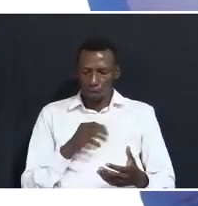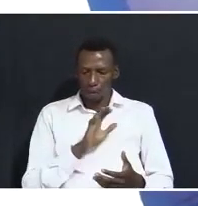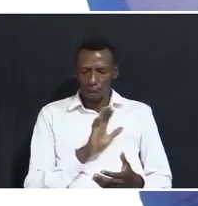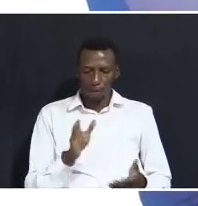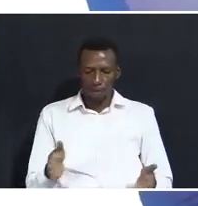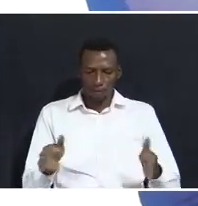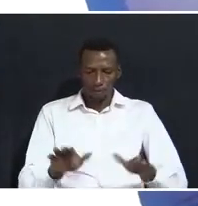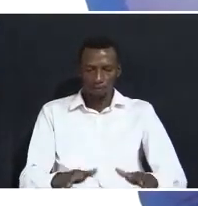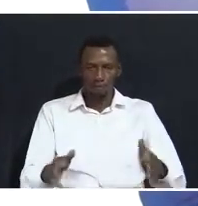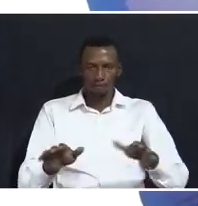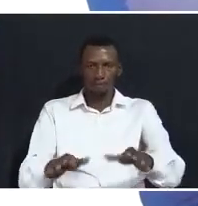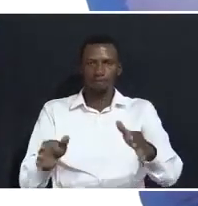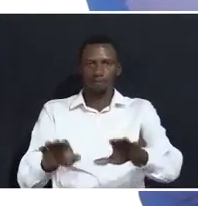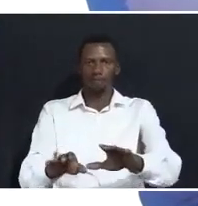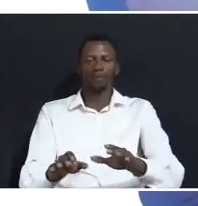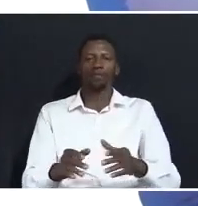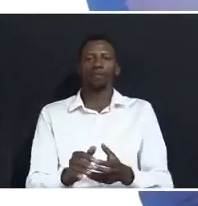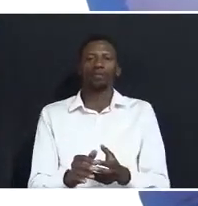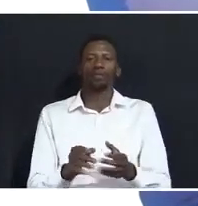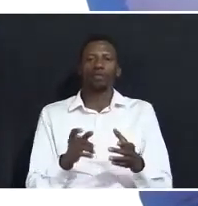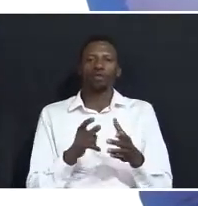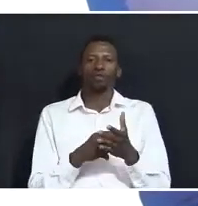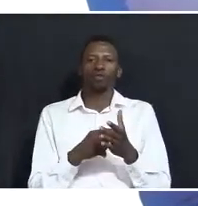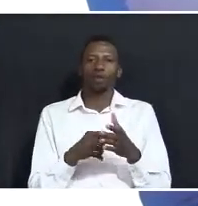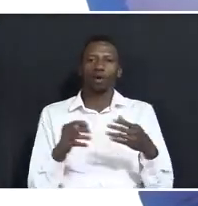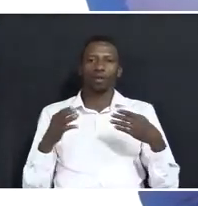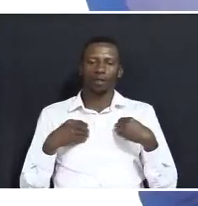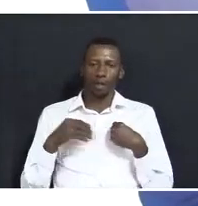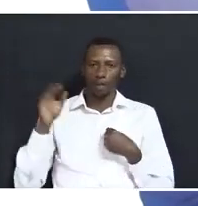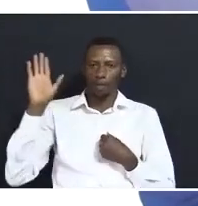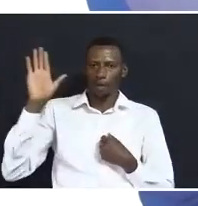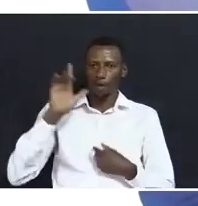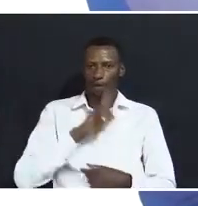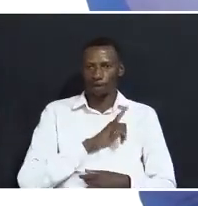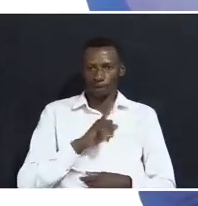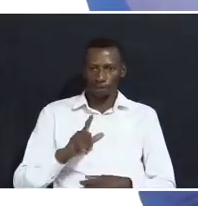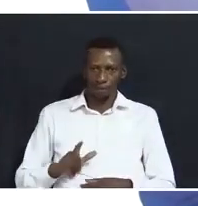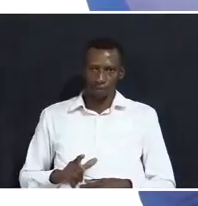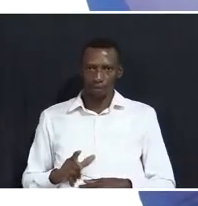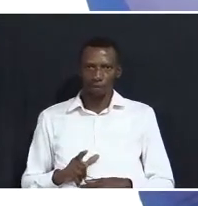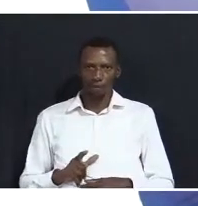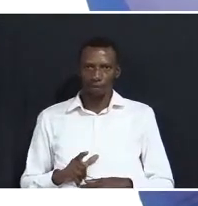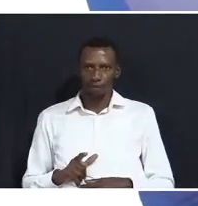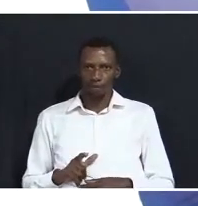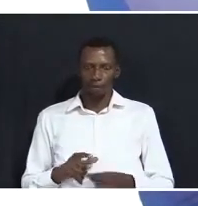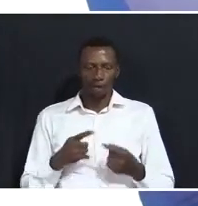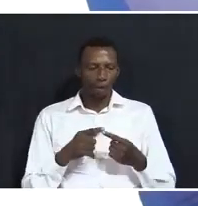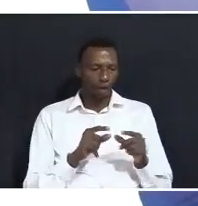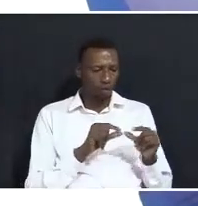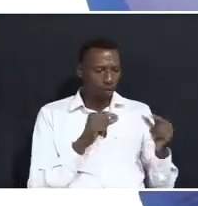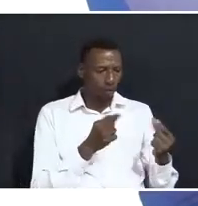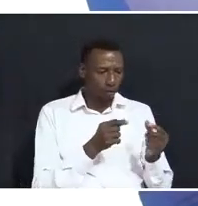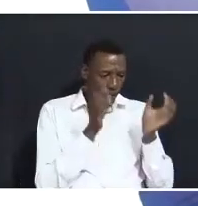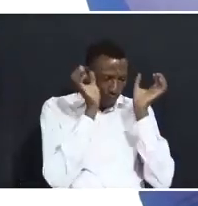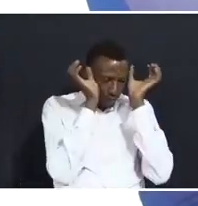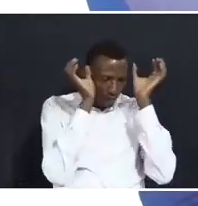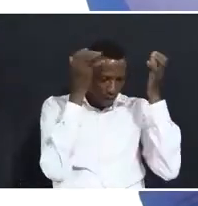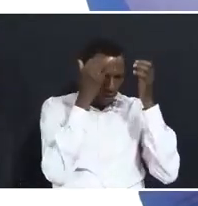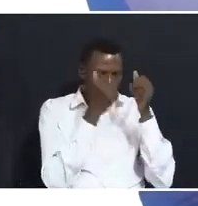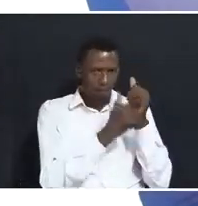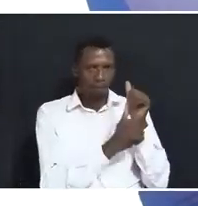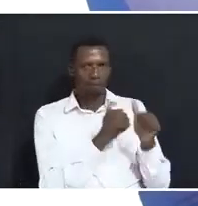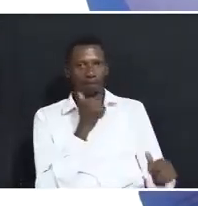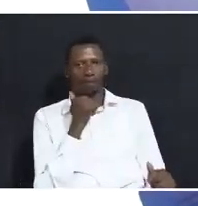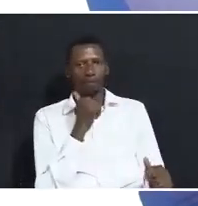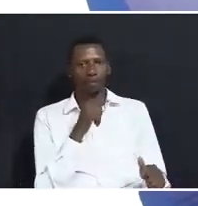clothes in submission of his lordship, whereas the Pharisees were in objection. And